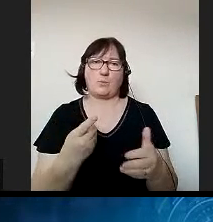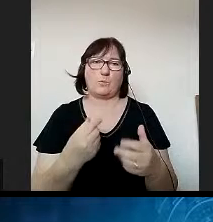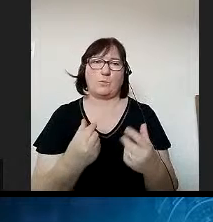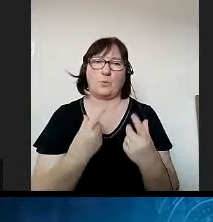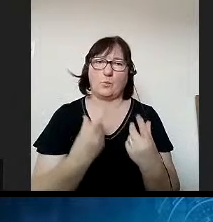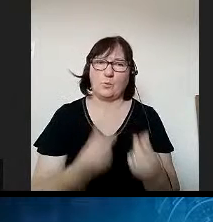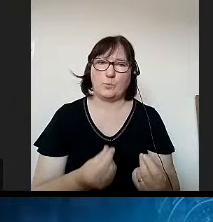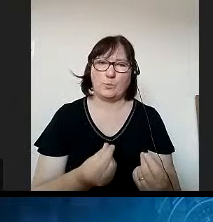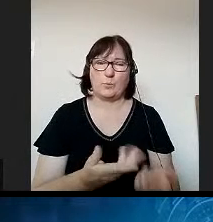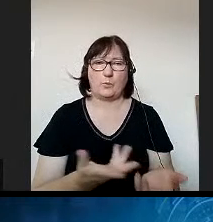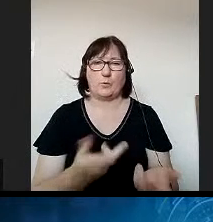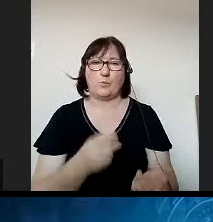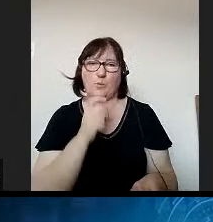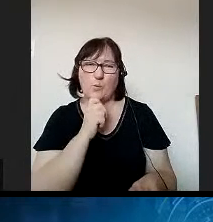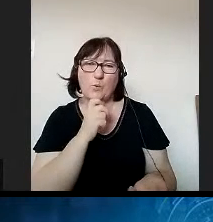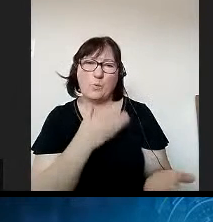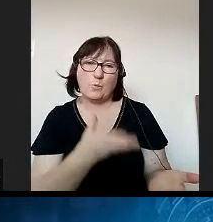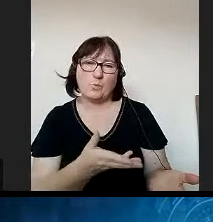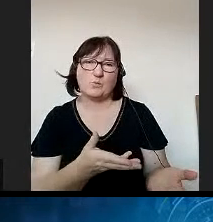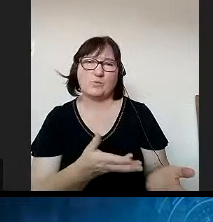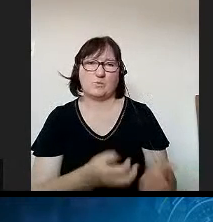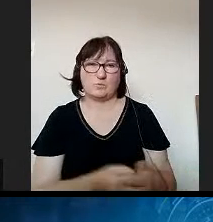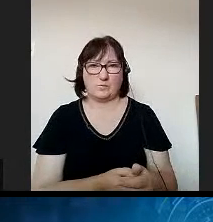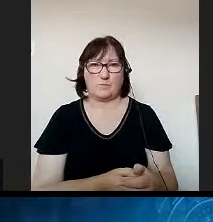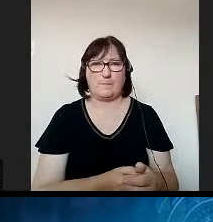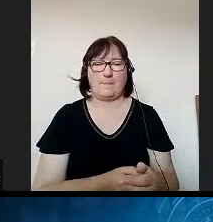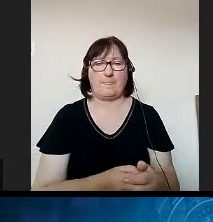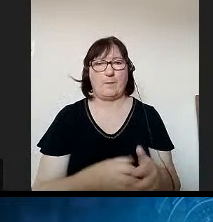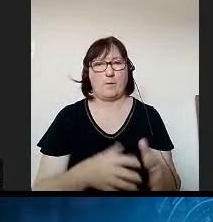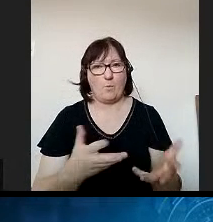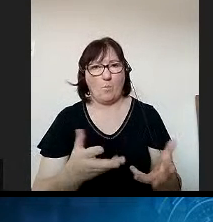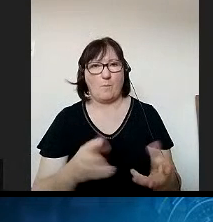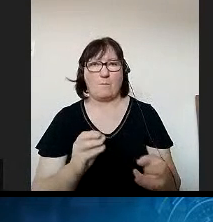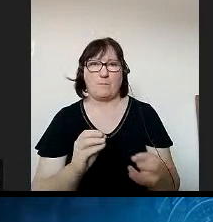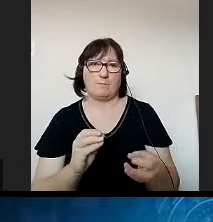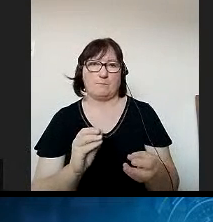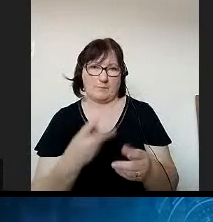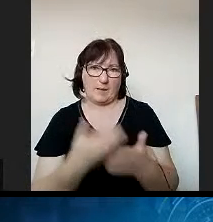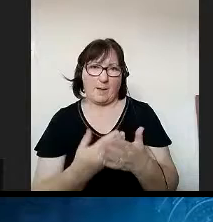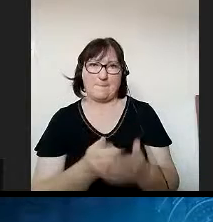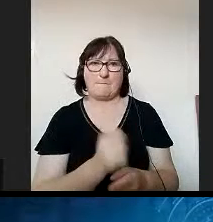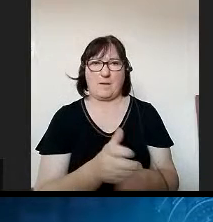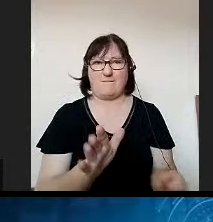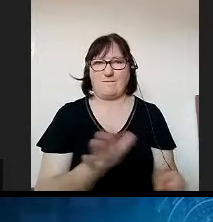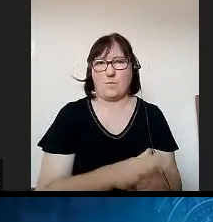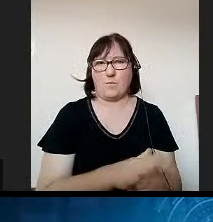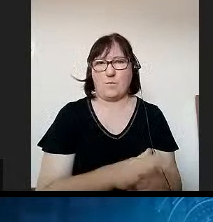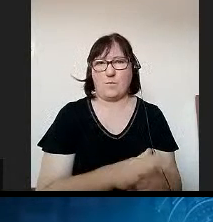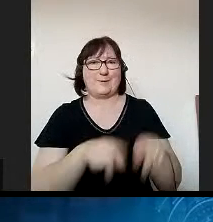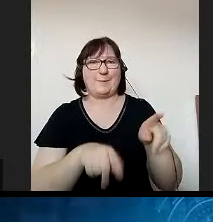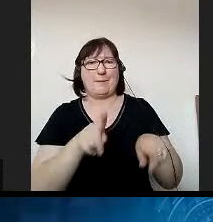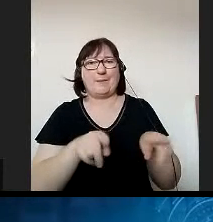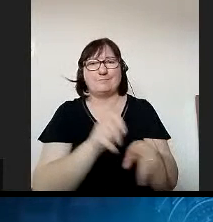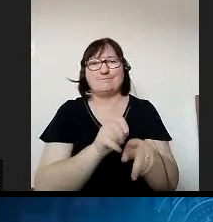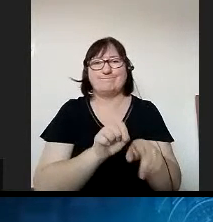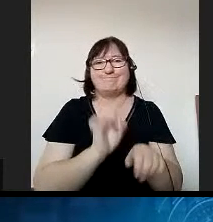might find that is remitted in full or partly, depending on the circumstances of the